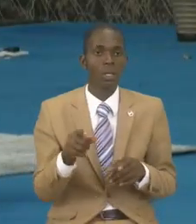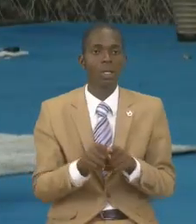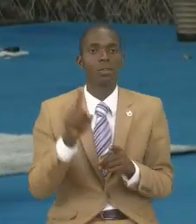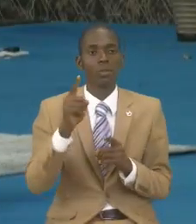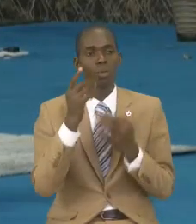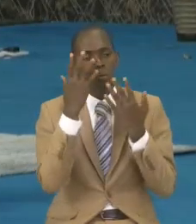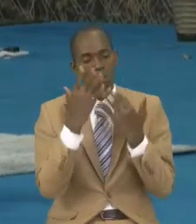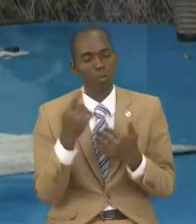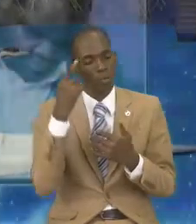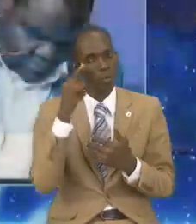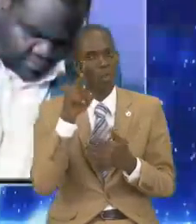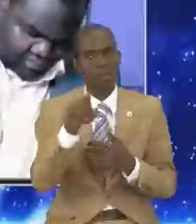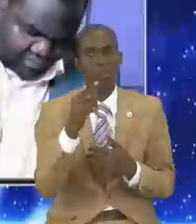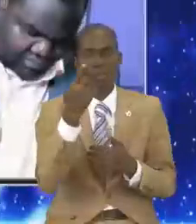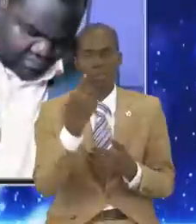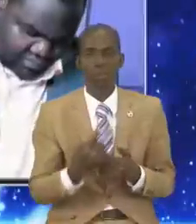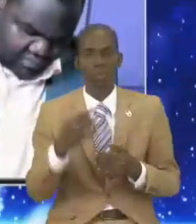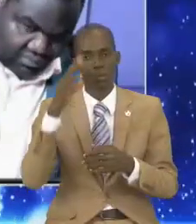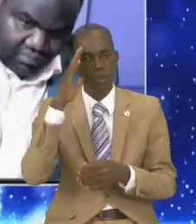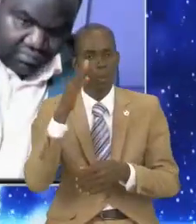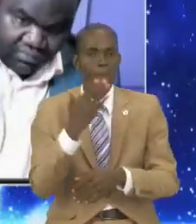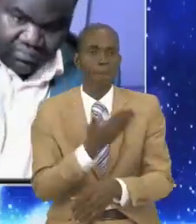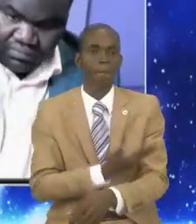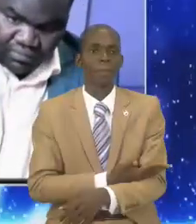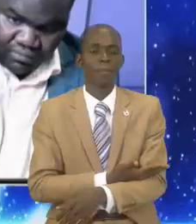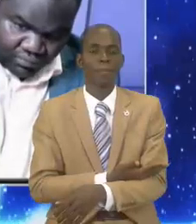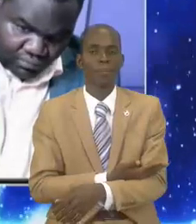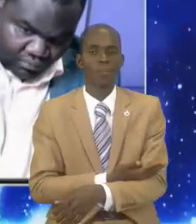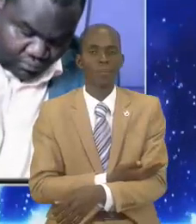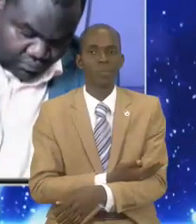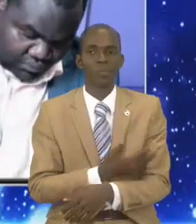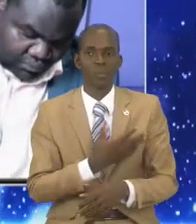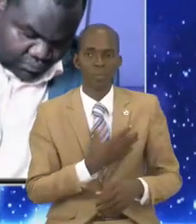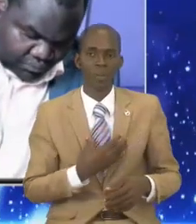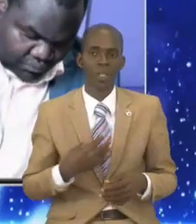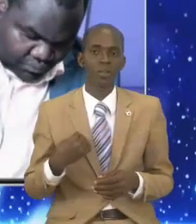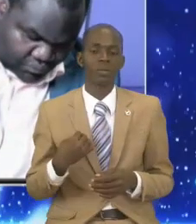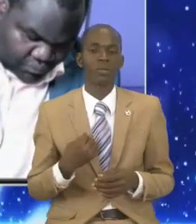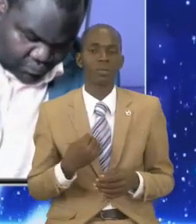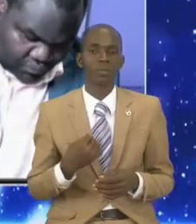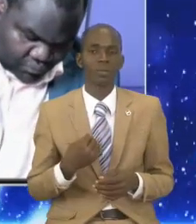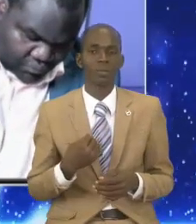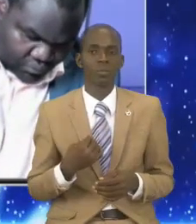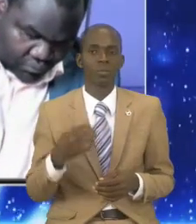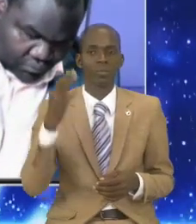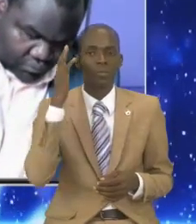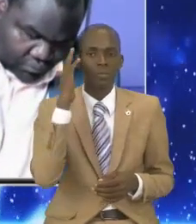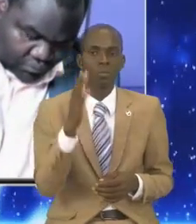his only son, and shall be